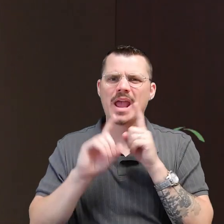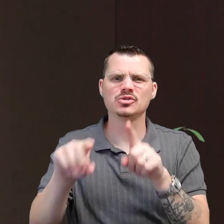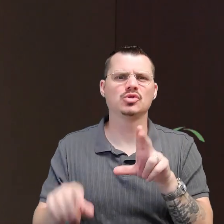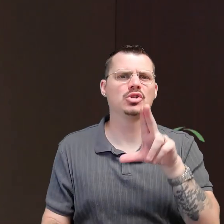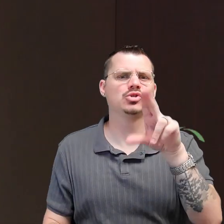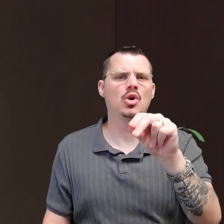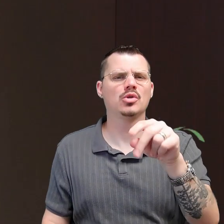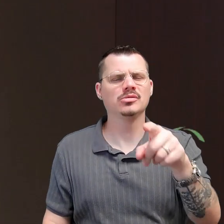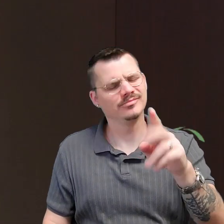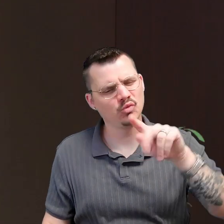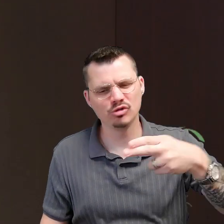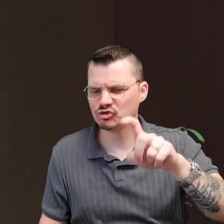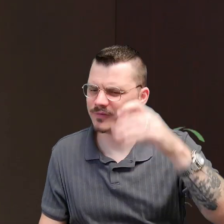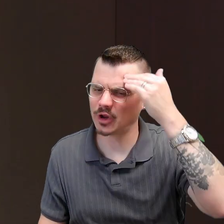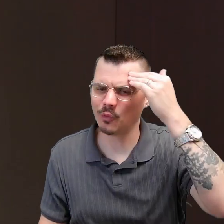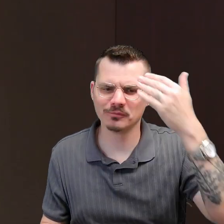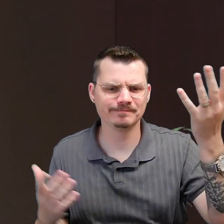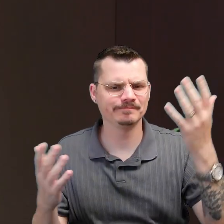no, she should have known.